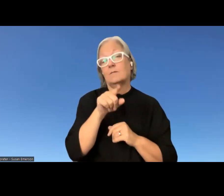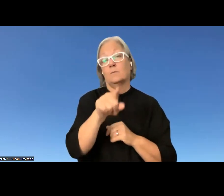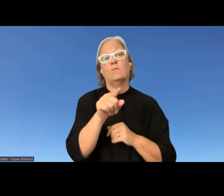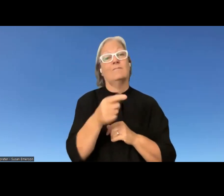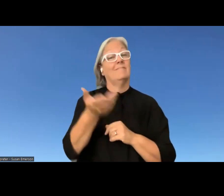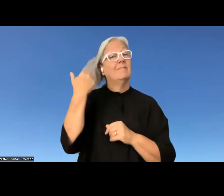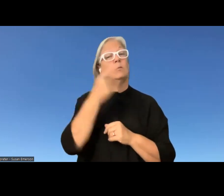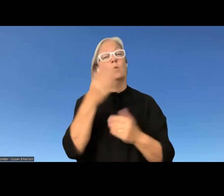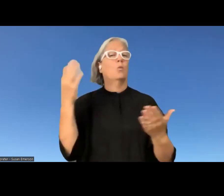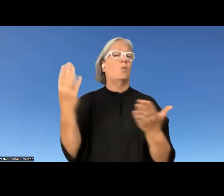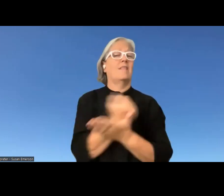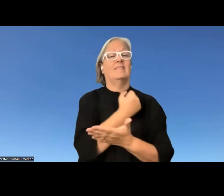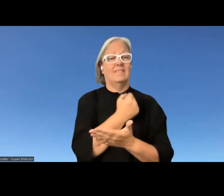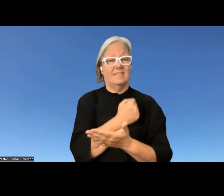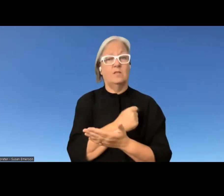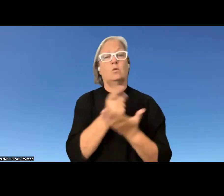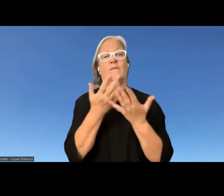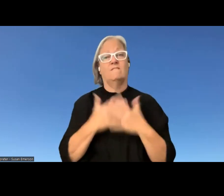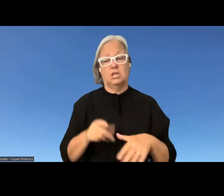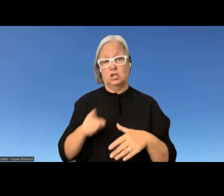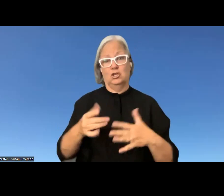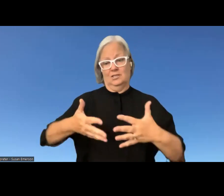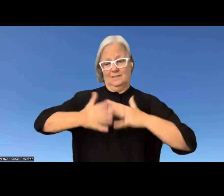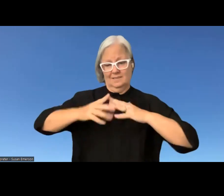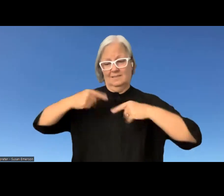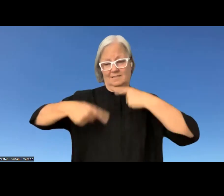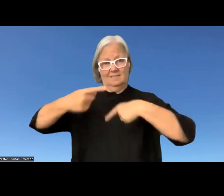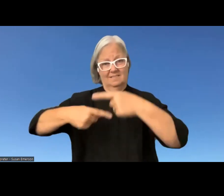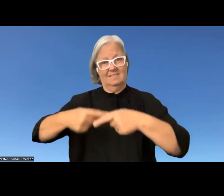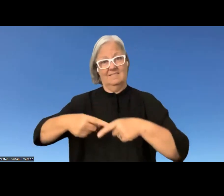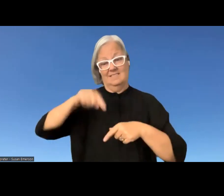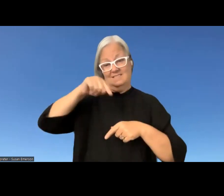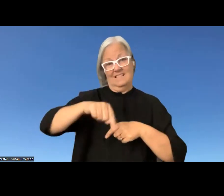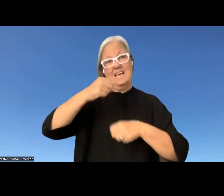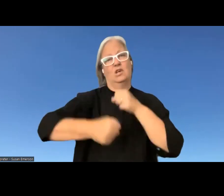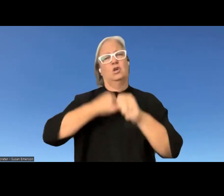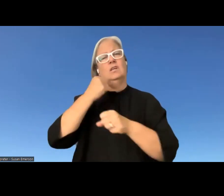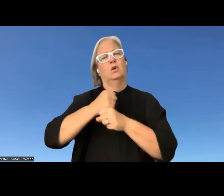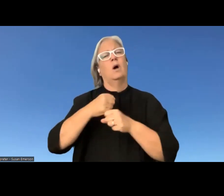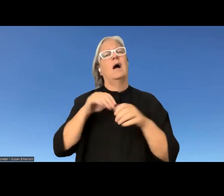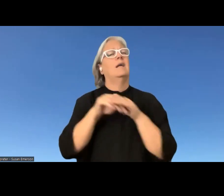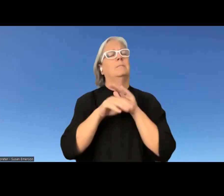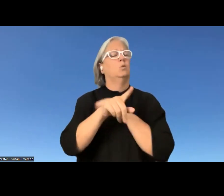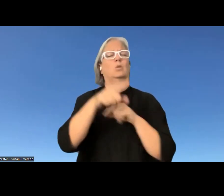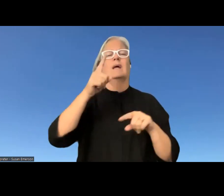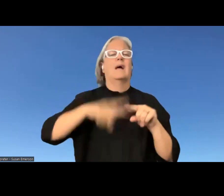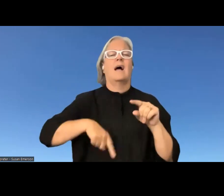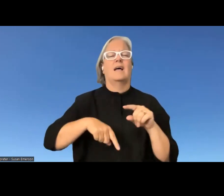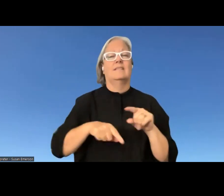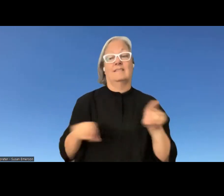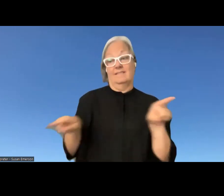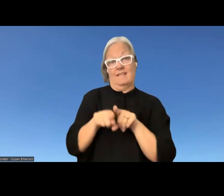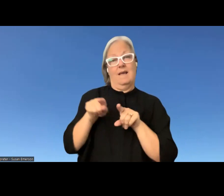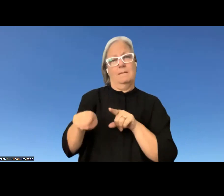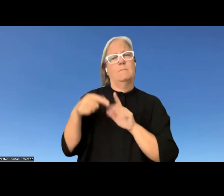a project that you have implemented and you've won the award in the year of accessibility, you cannot nominate the same project in the